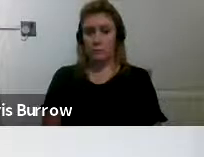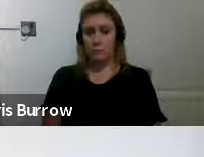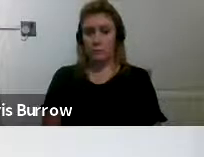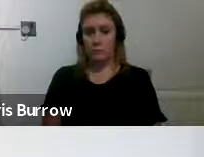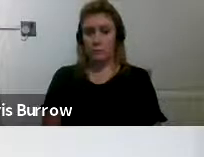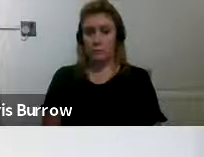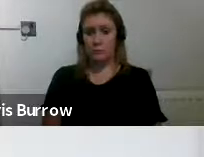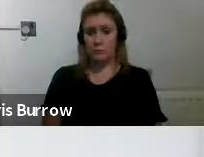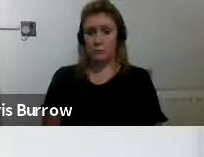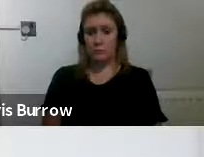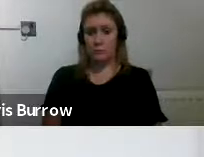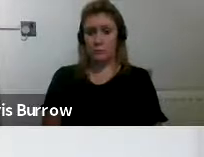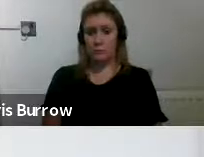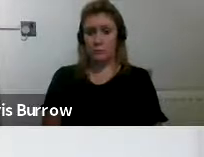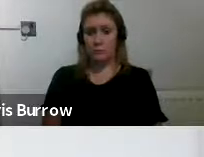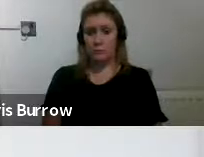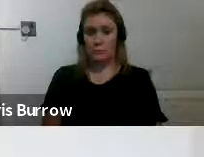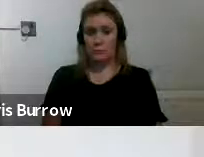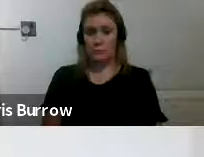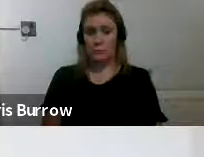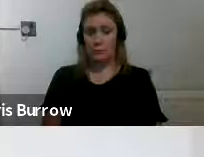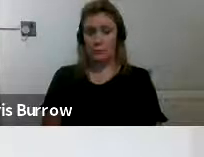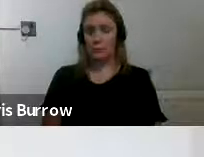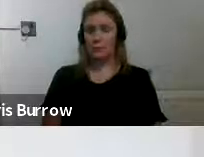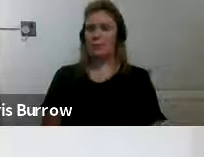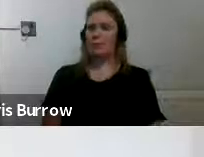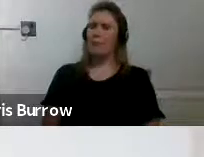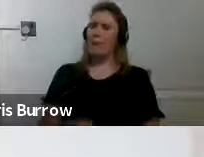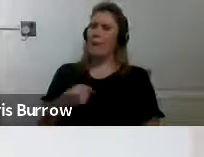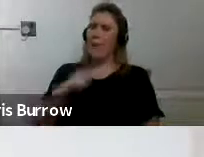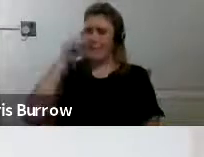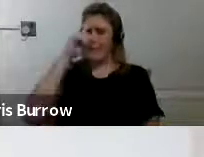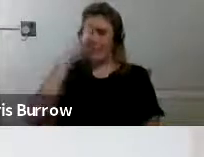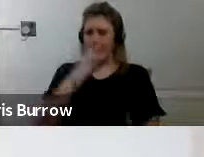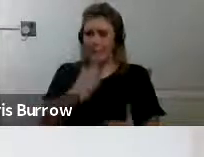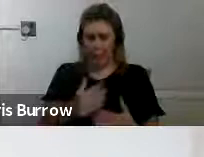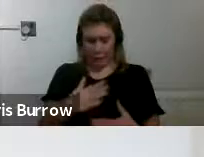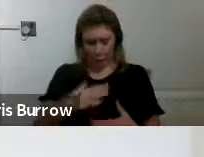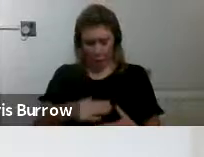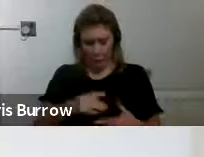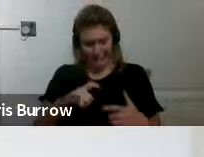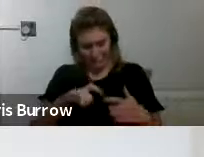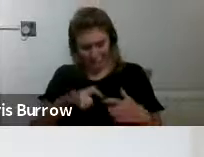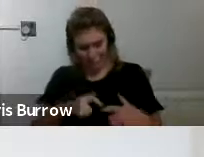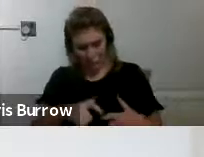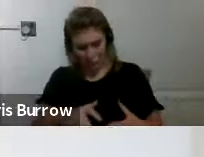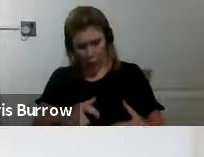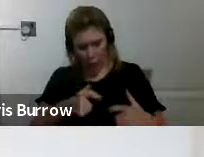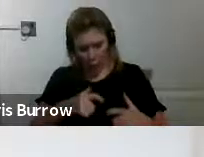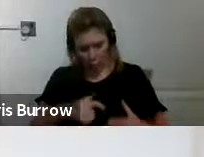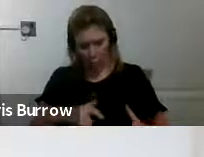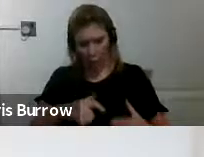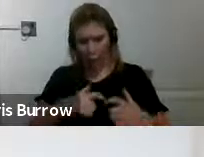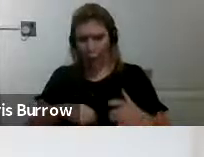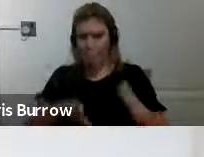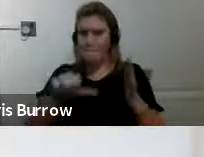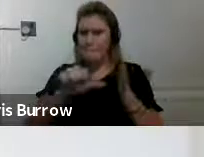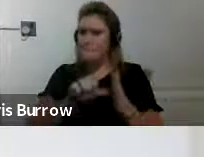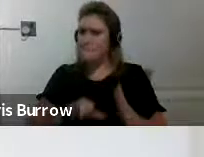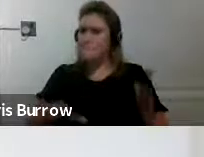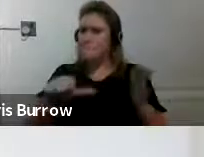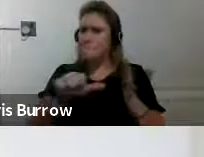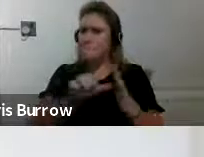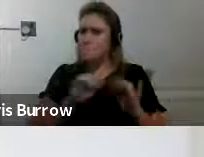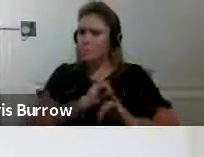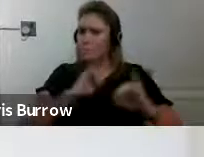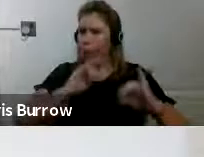whether I wanted to keep on this bad